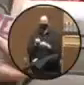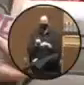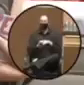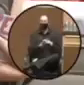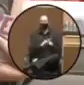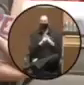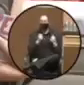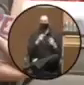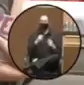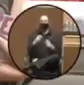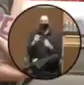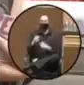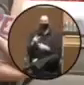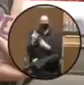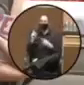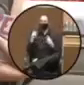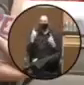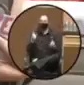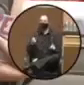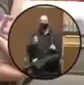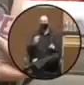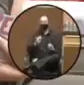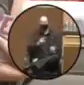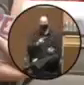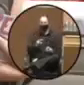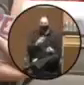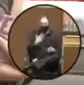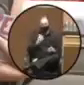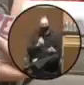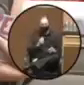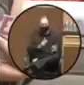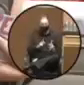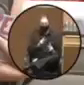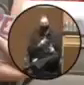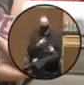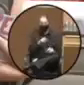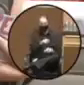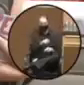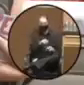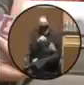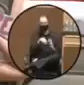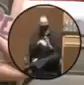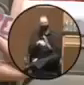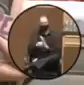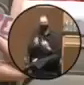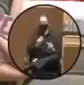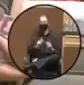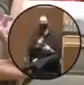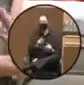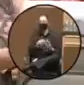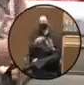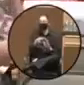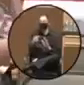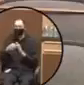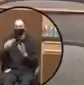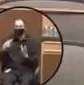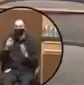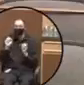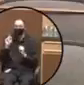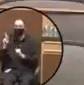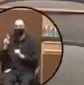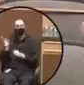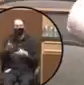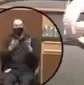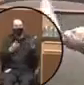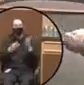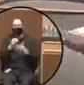15 months into people and looked at healthy people as death vectors. It's going to take a long time to undo. This is a